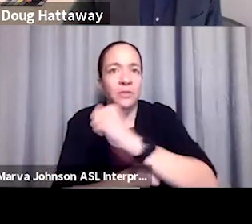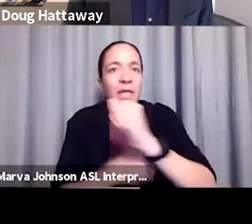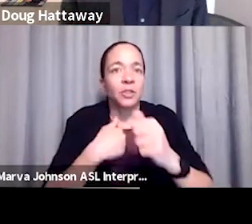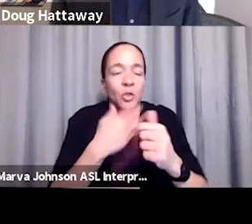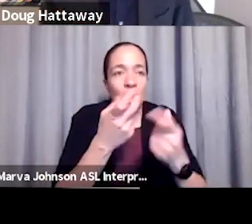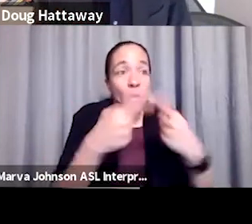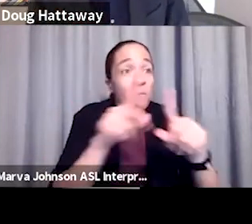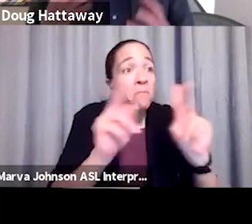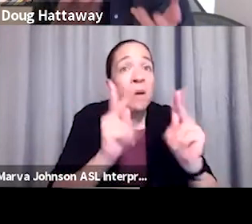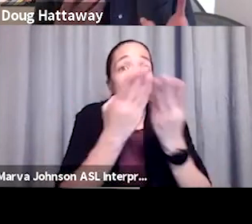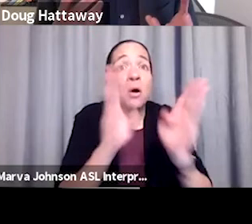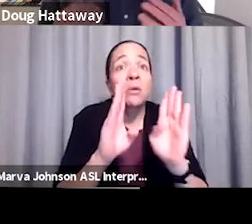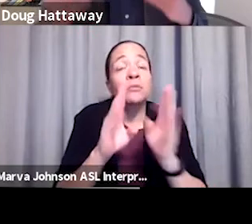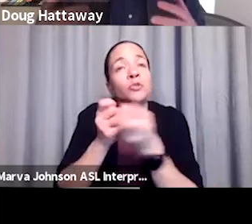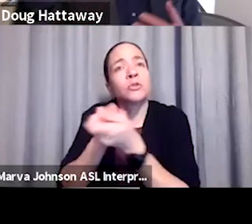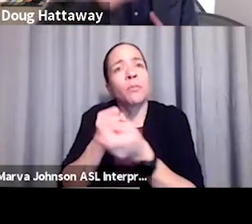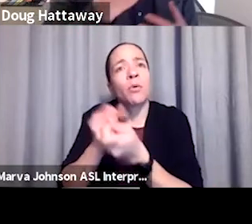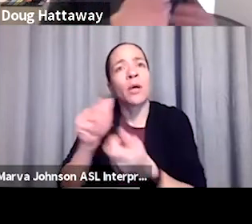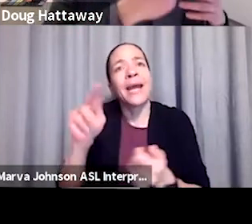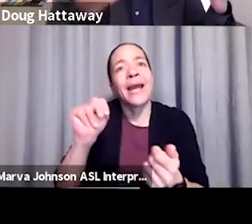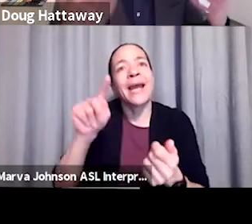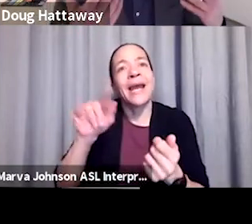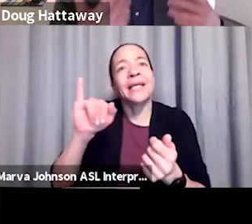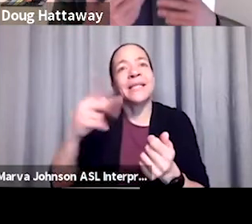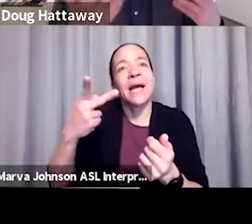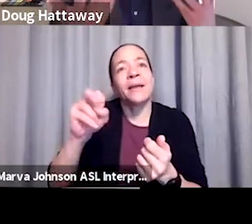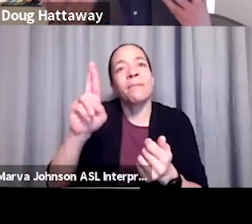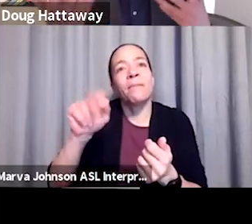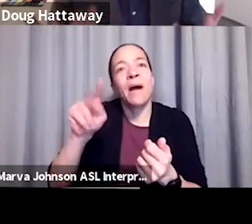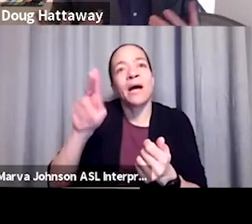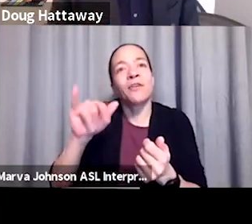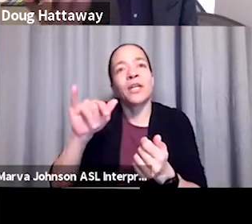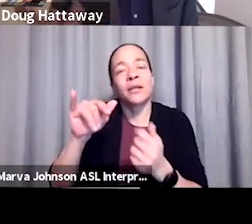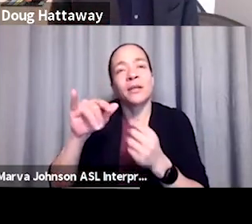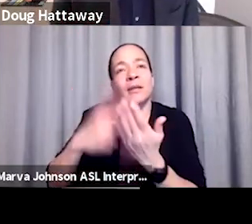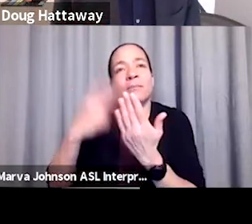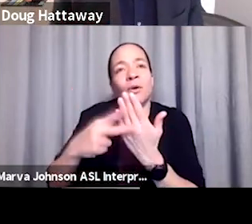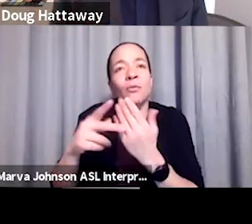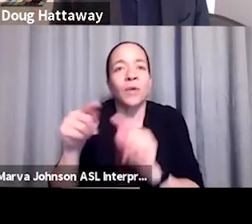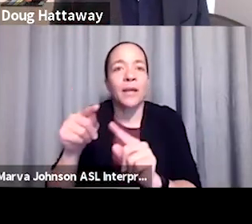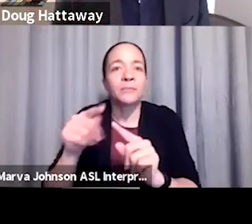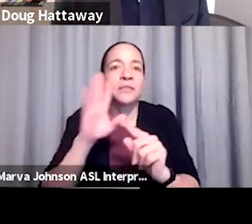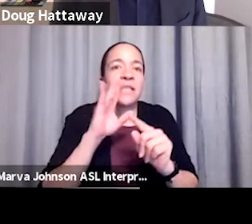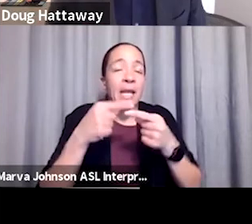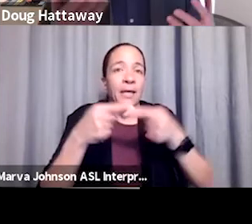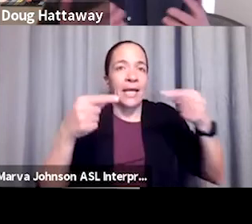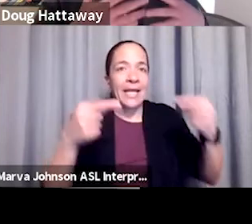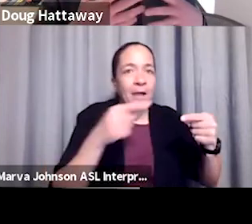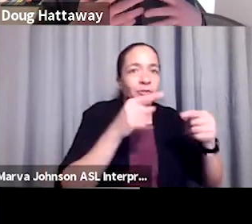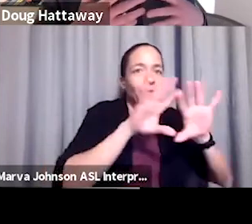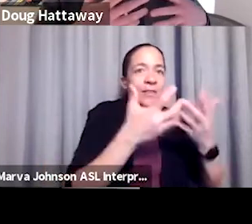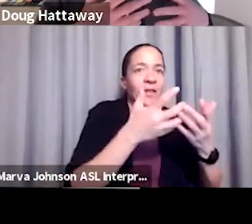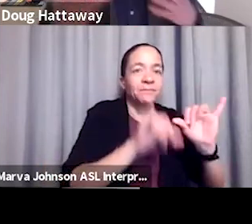anti-poverty programs, and to counter what is the negative narrative, which would be a stereotype